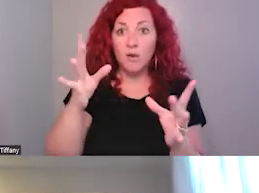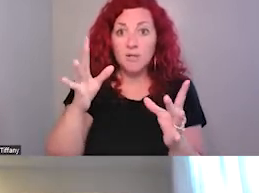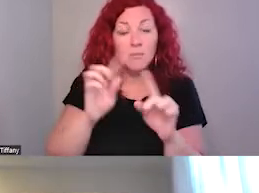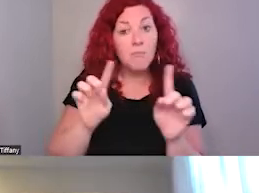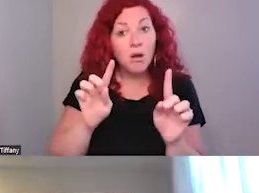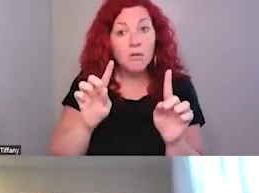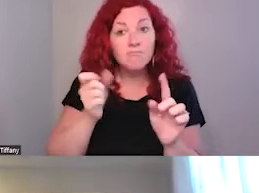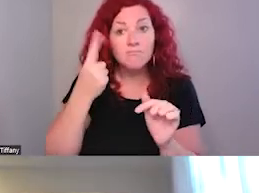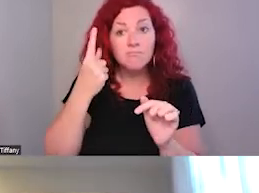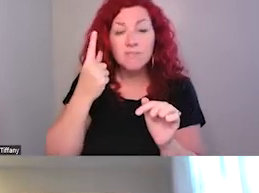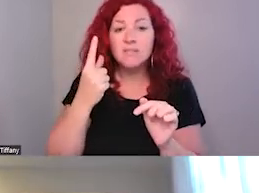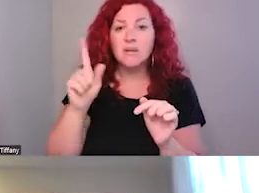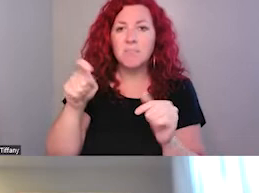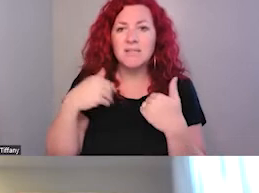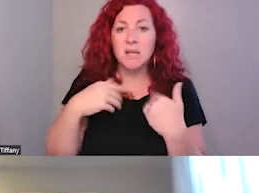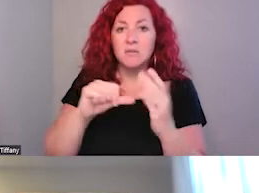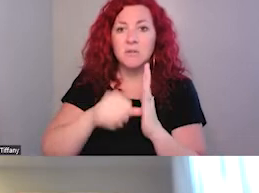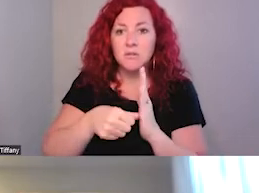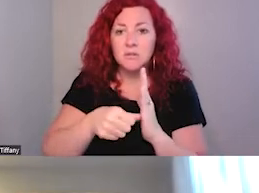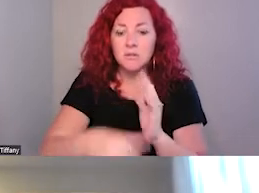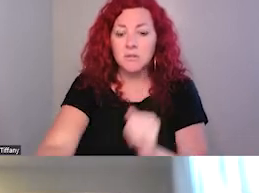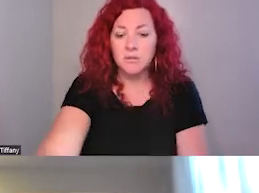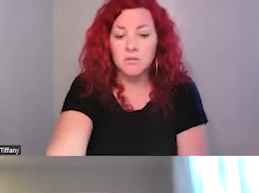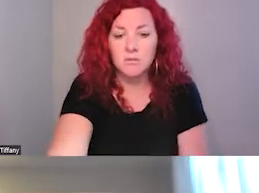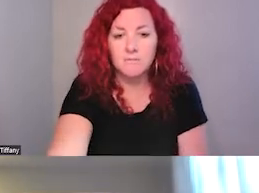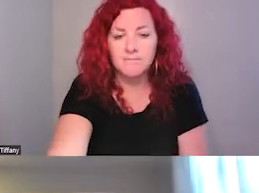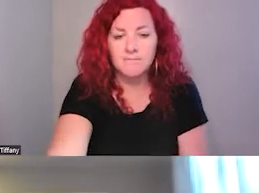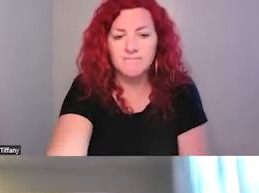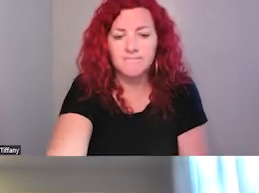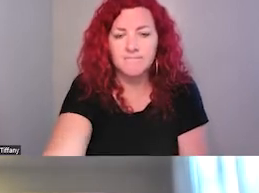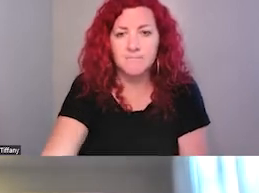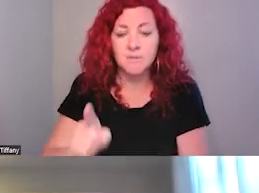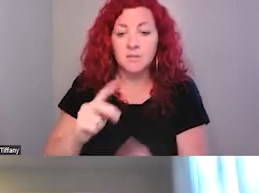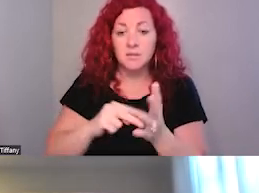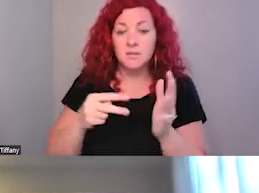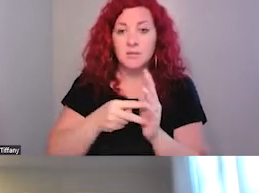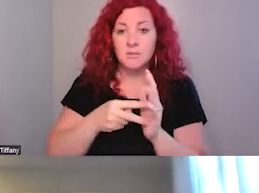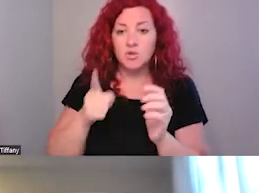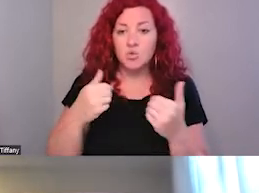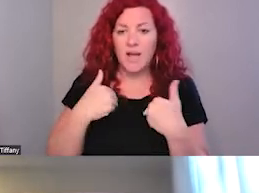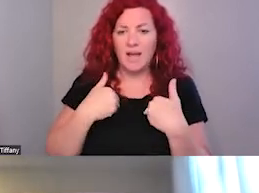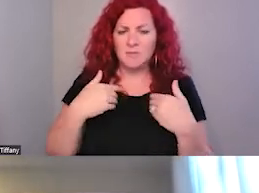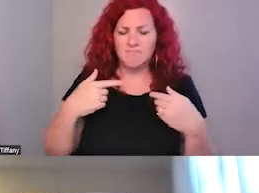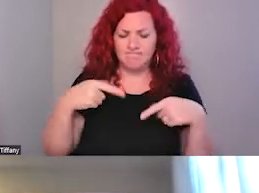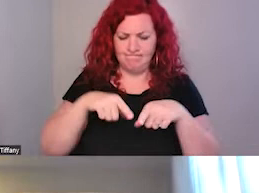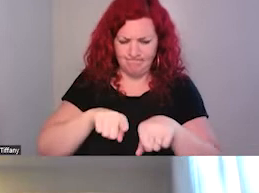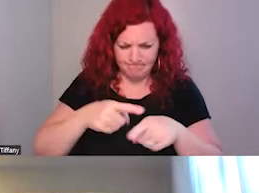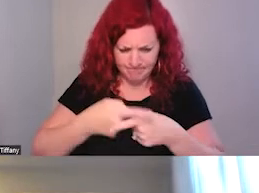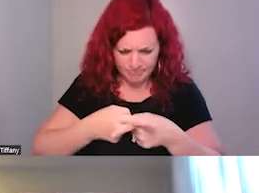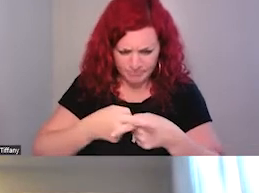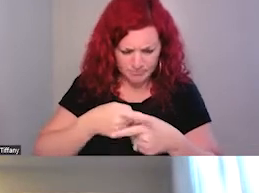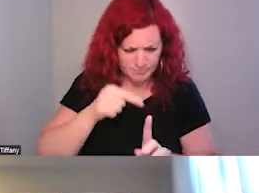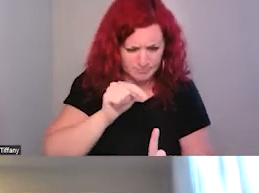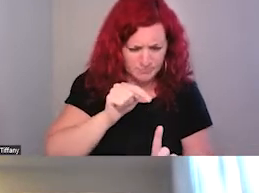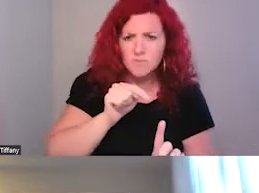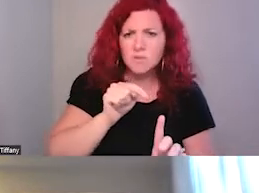degree, there's got to be some emphasis added. And what I mean by that is you have this intersection of when you look at things from a racial perspective